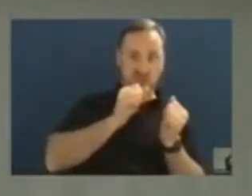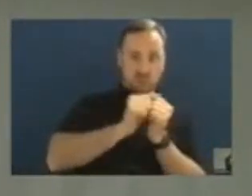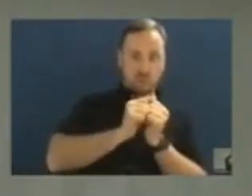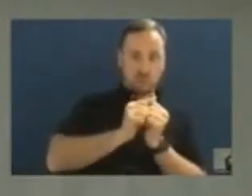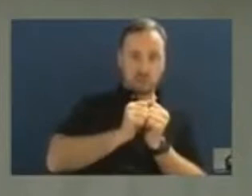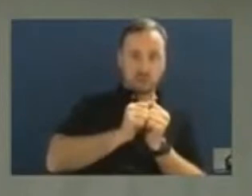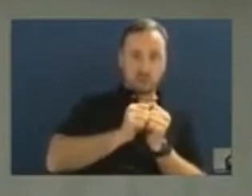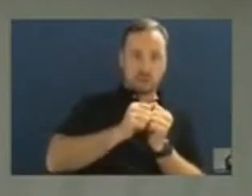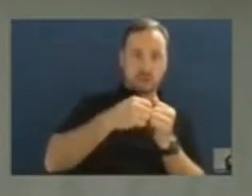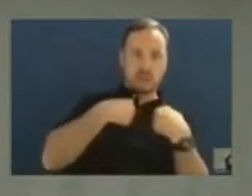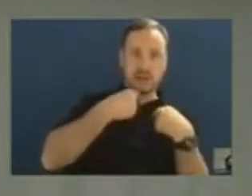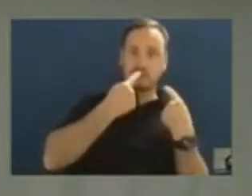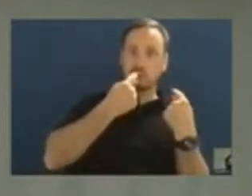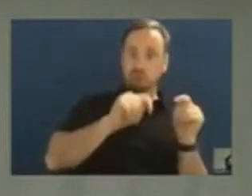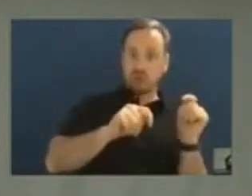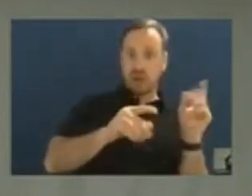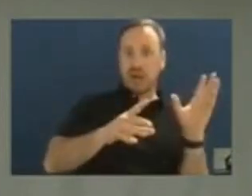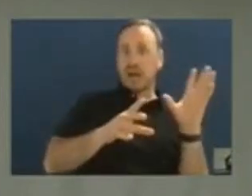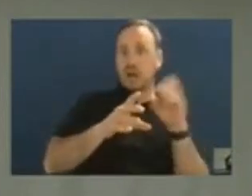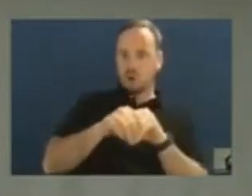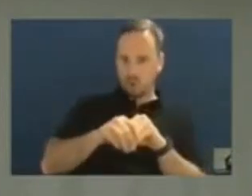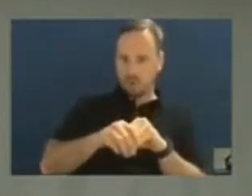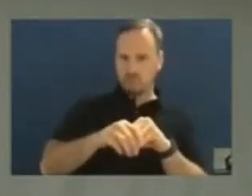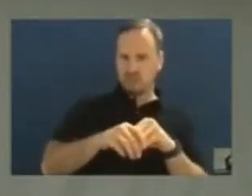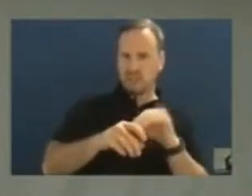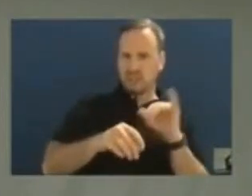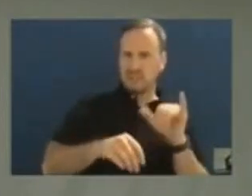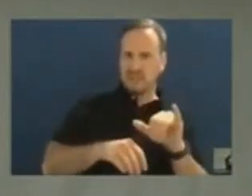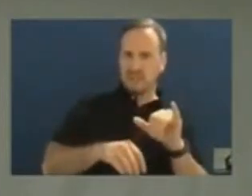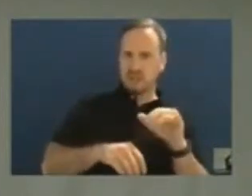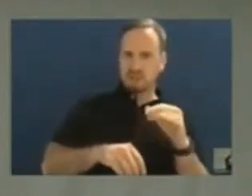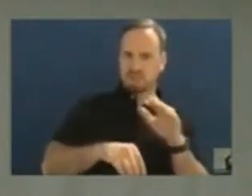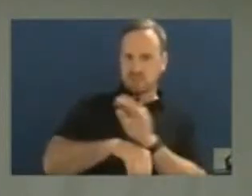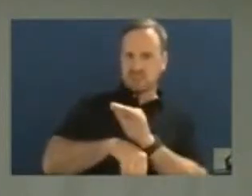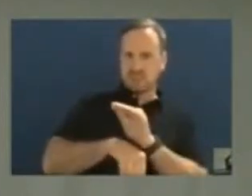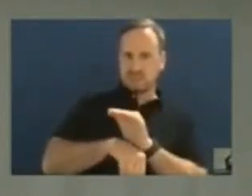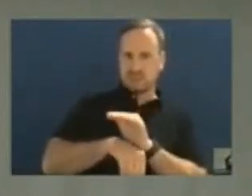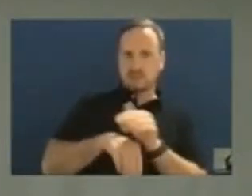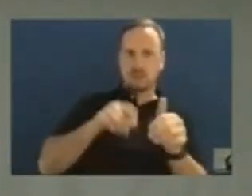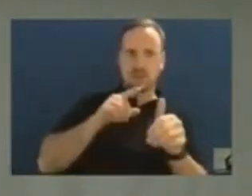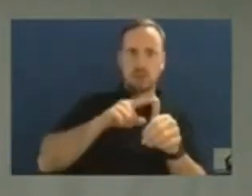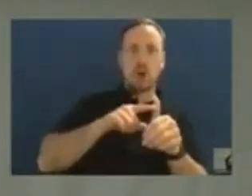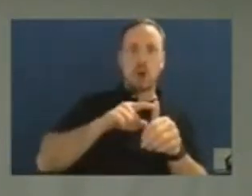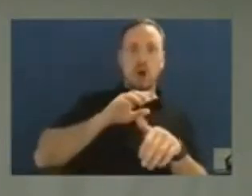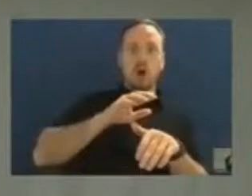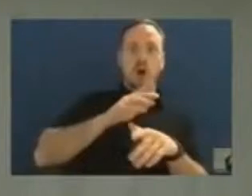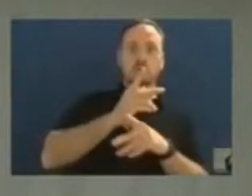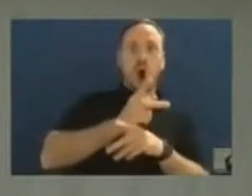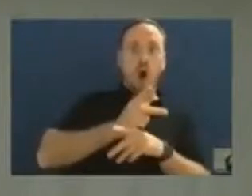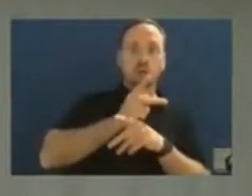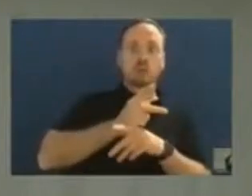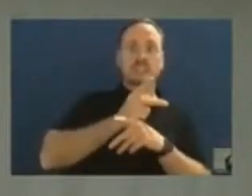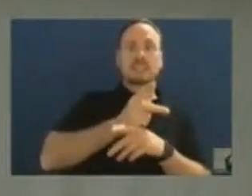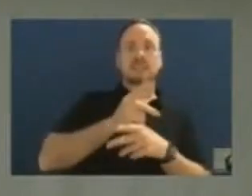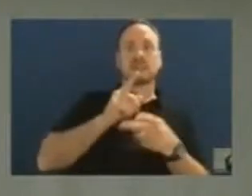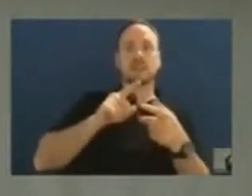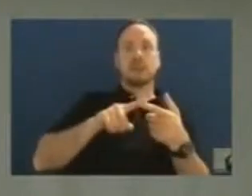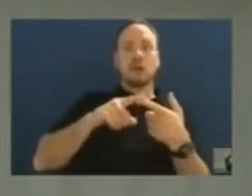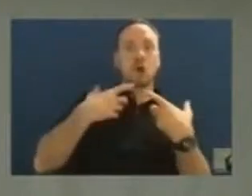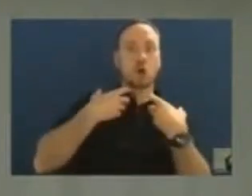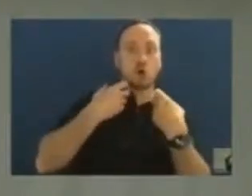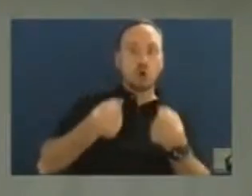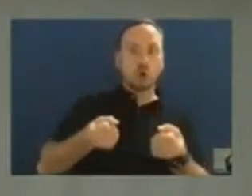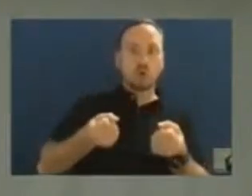to incorporate through this process this evening: caution, courage, and